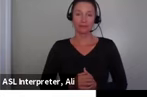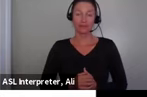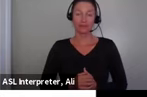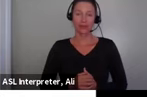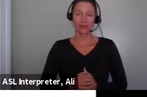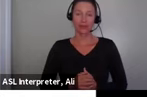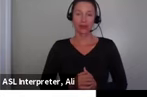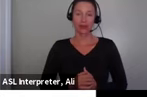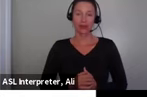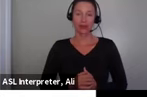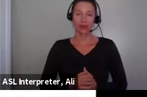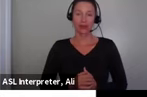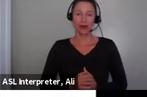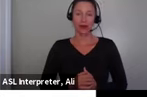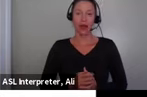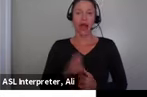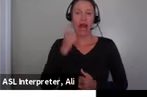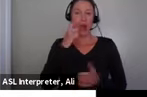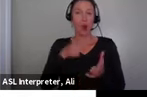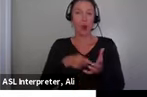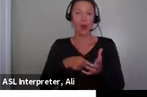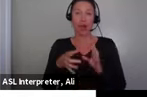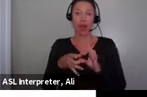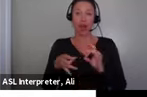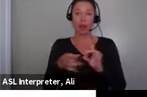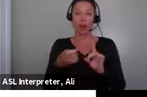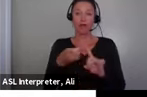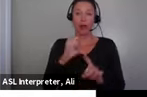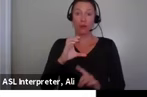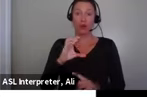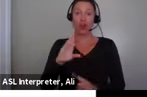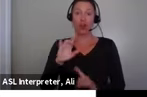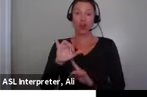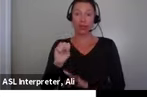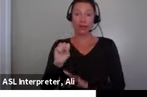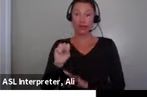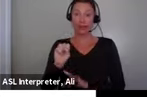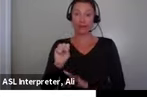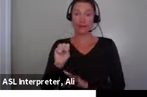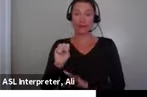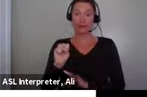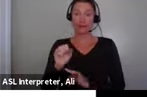I see just a comment from Chris.